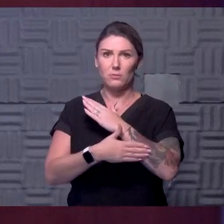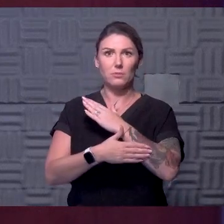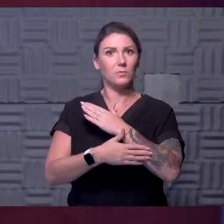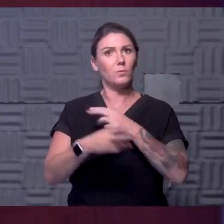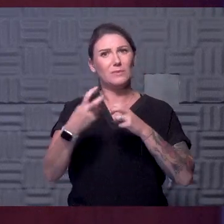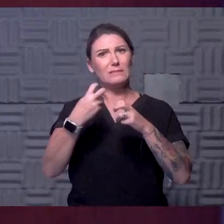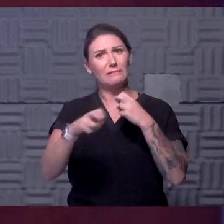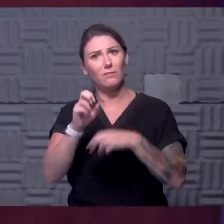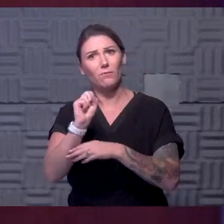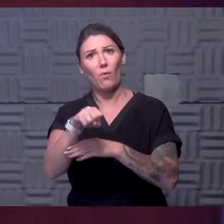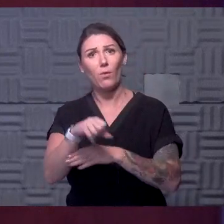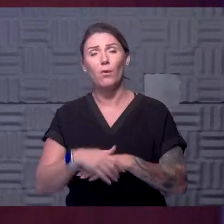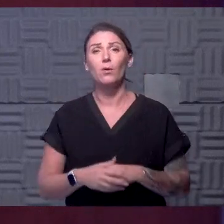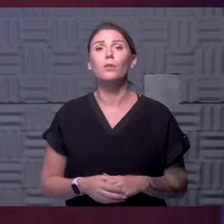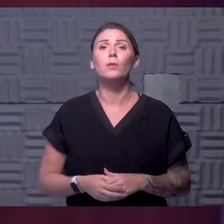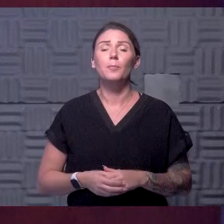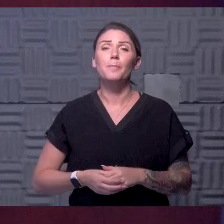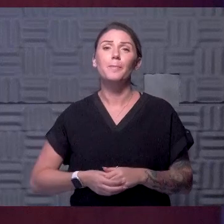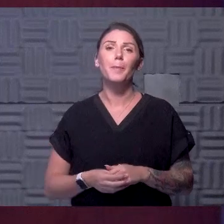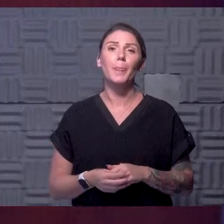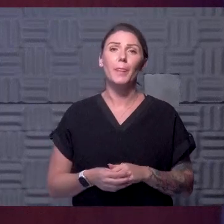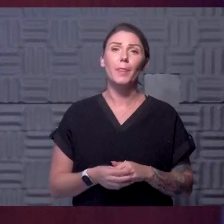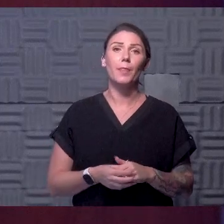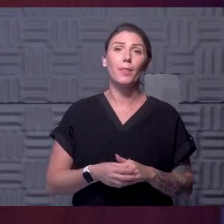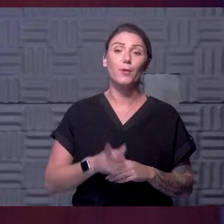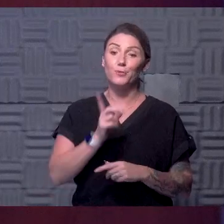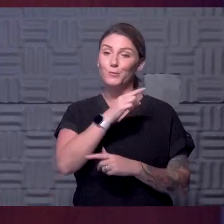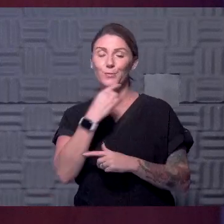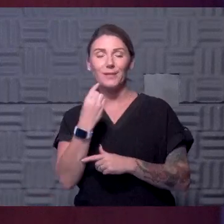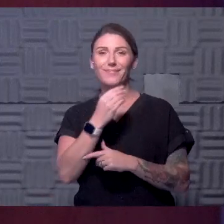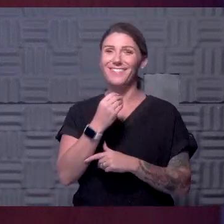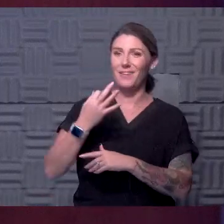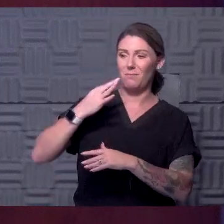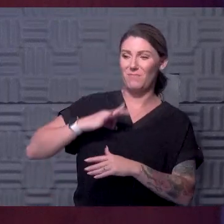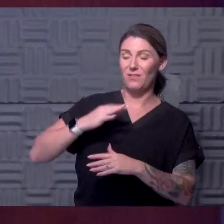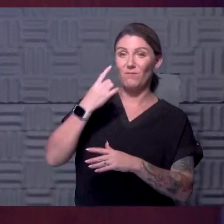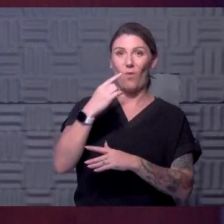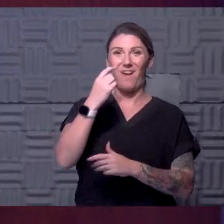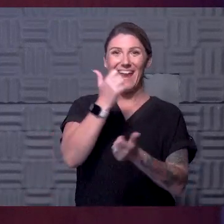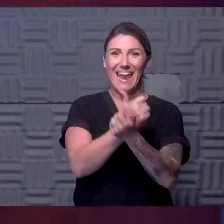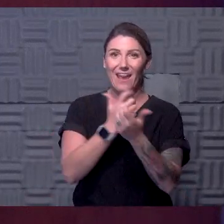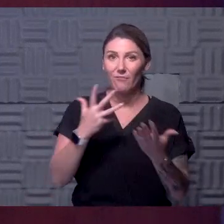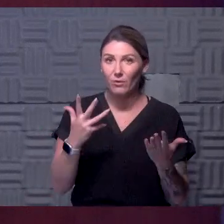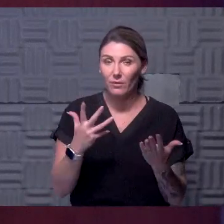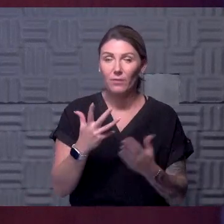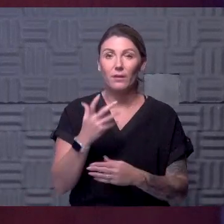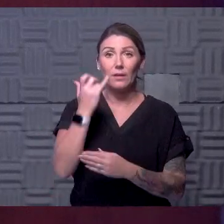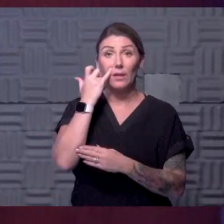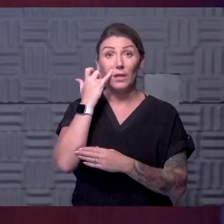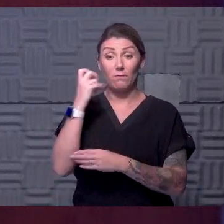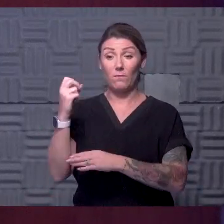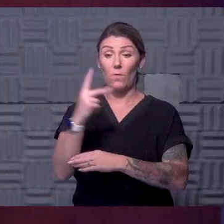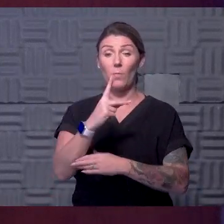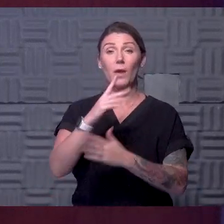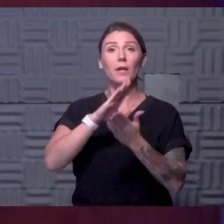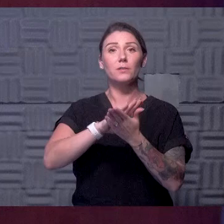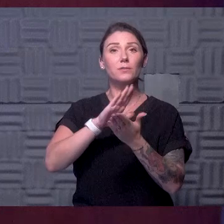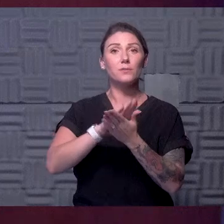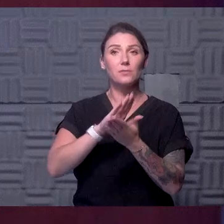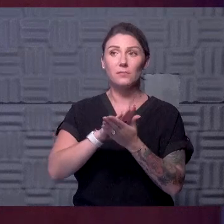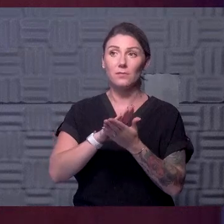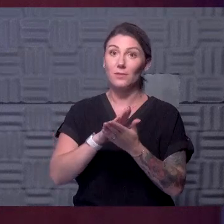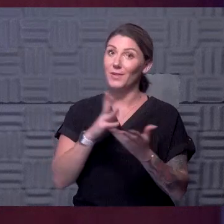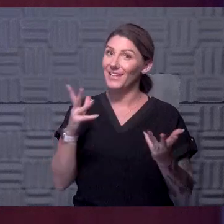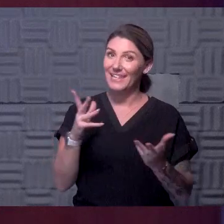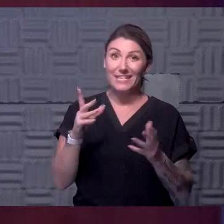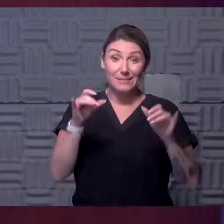over. So it's all, there's risk and benefits on everything. If they're going to go back to school, we're going